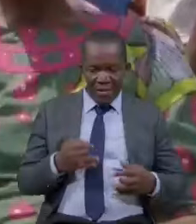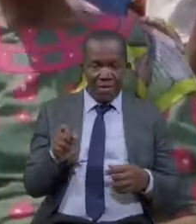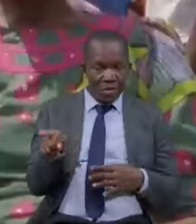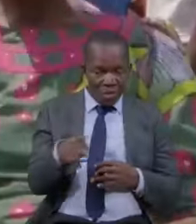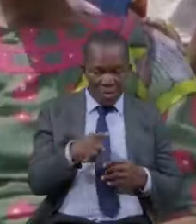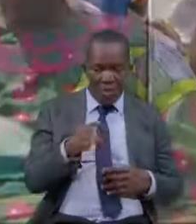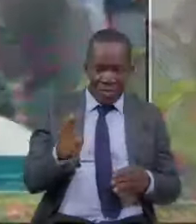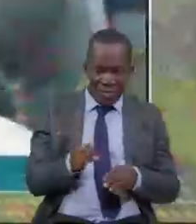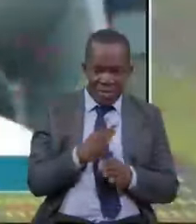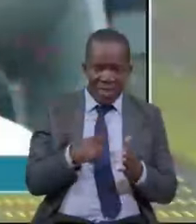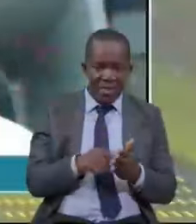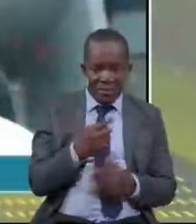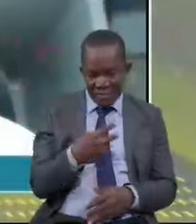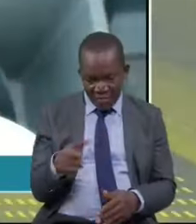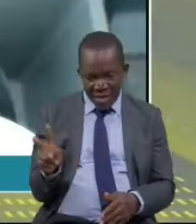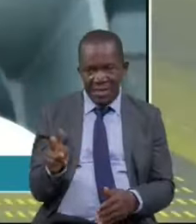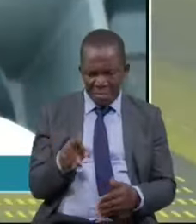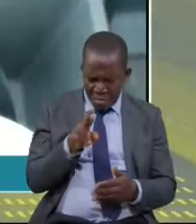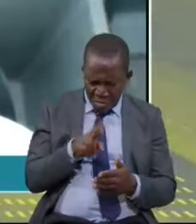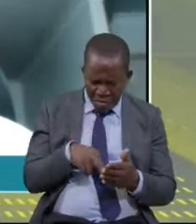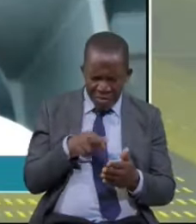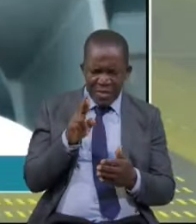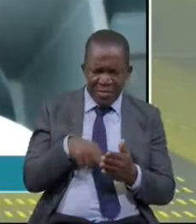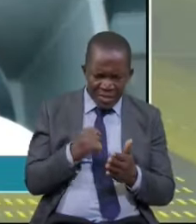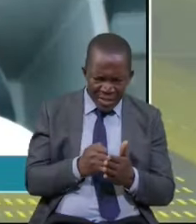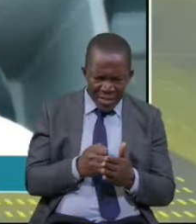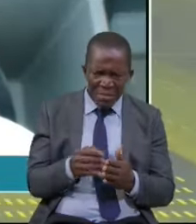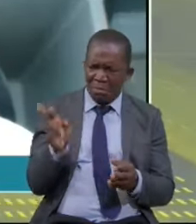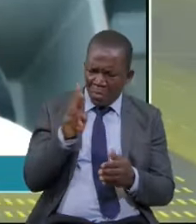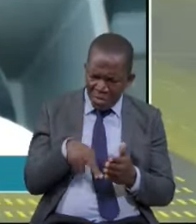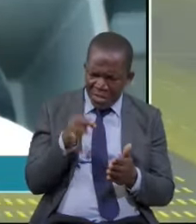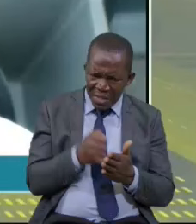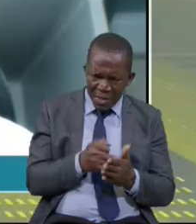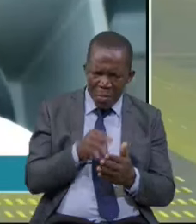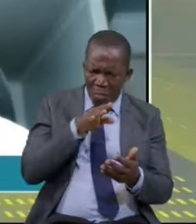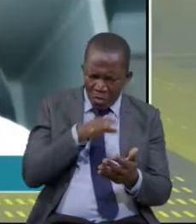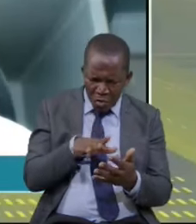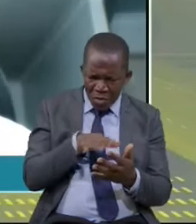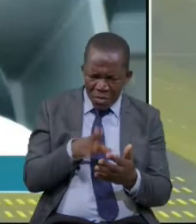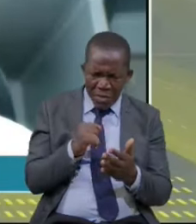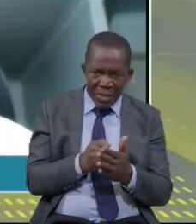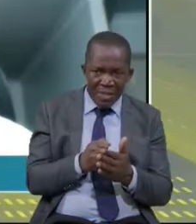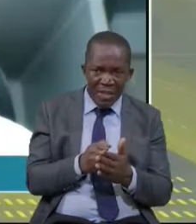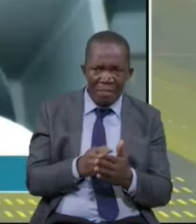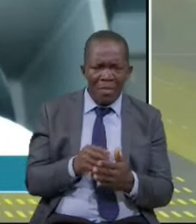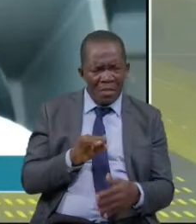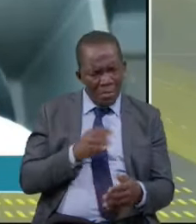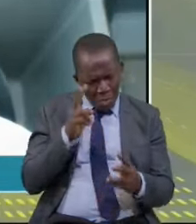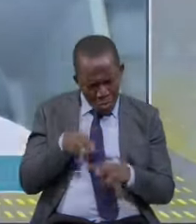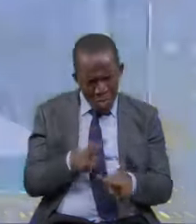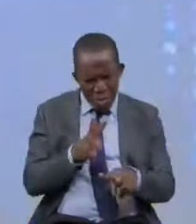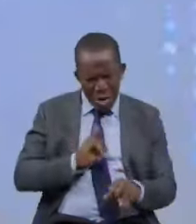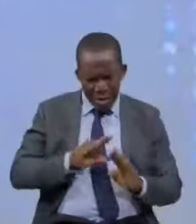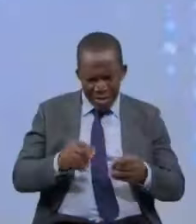read it. Behold, I give unto you power to tread on serpents and scorpions and over all